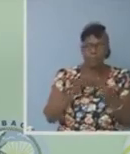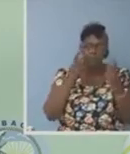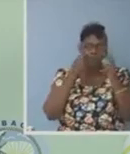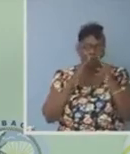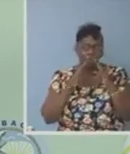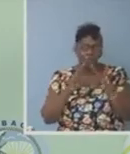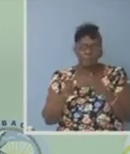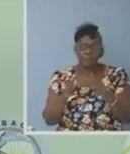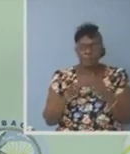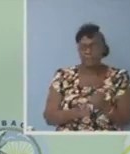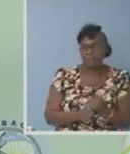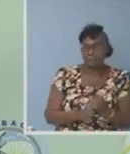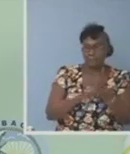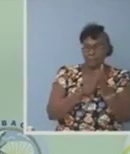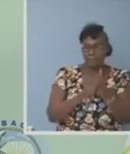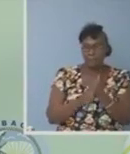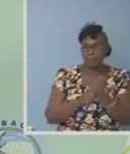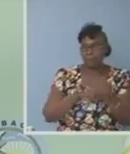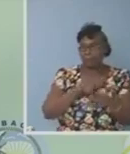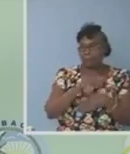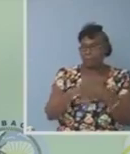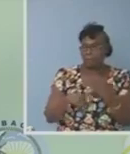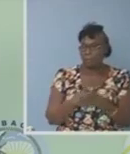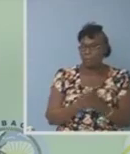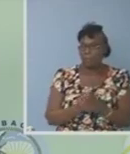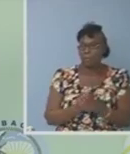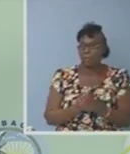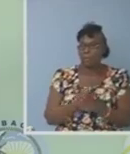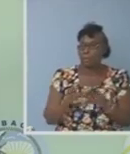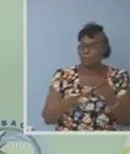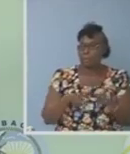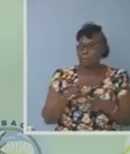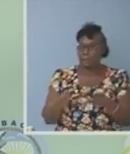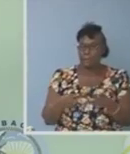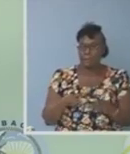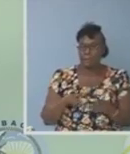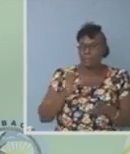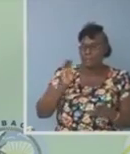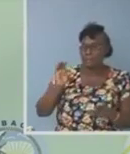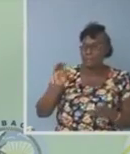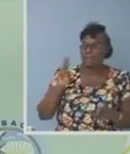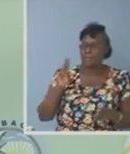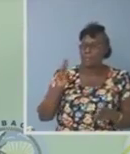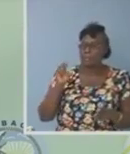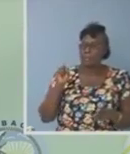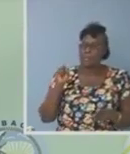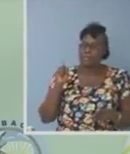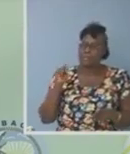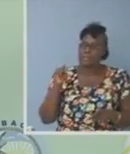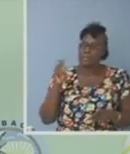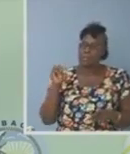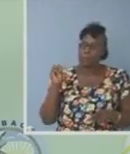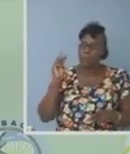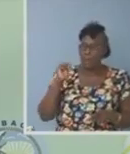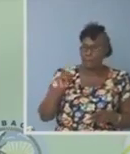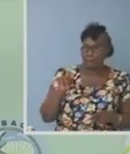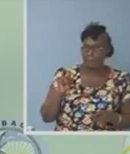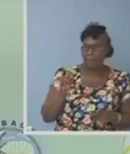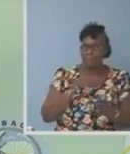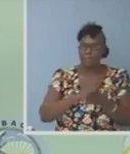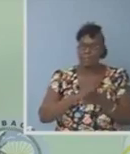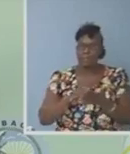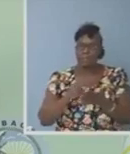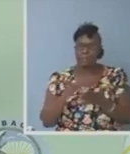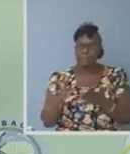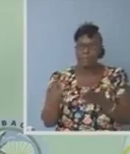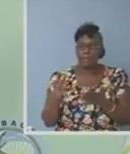support coming out of that department. Additionally, Customs, the Customs Department is open. What we are